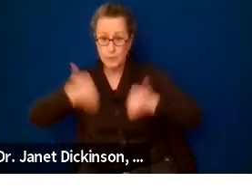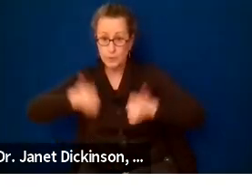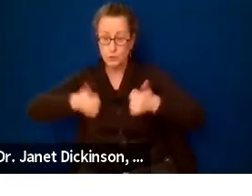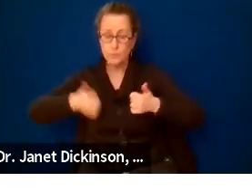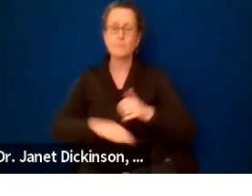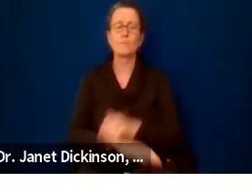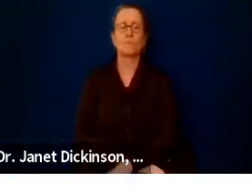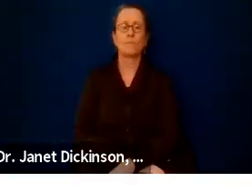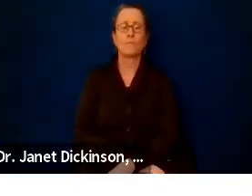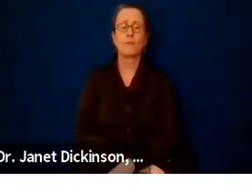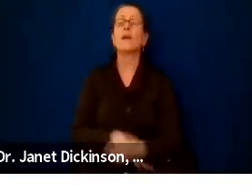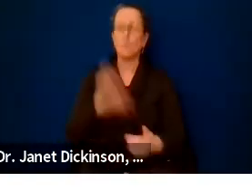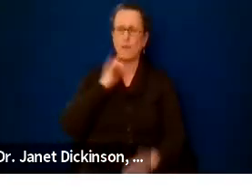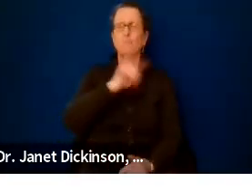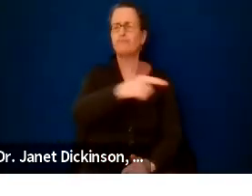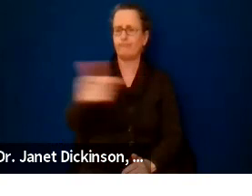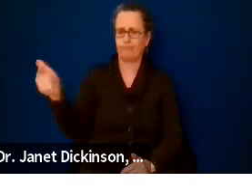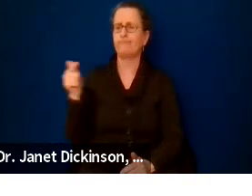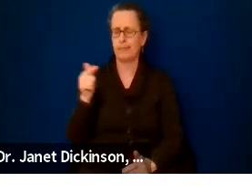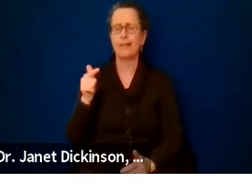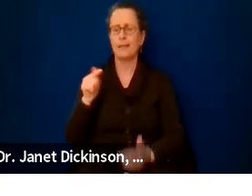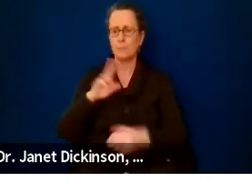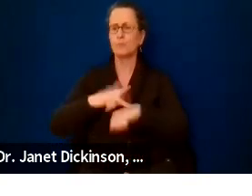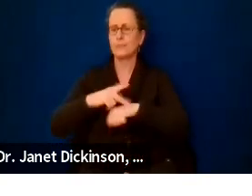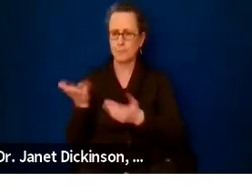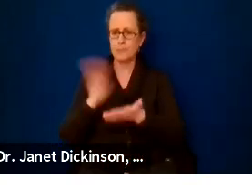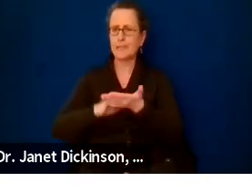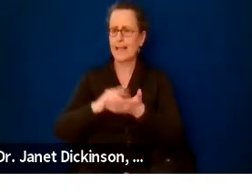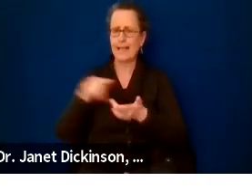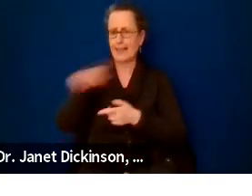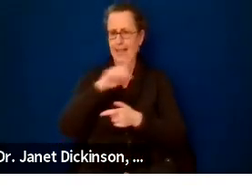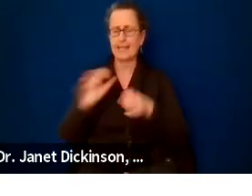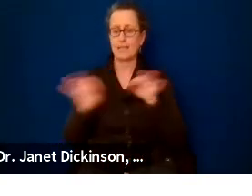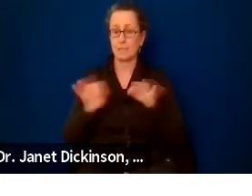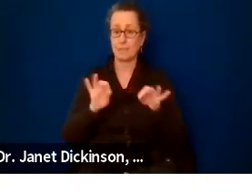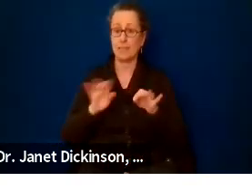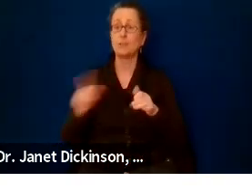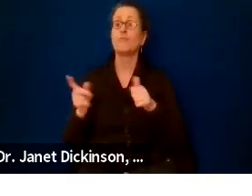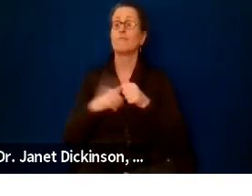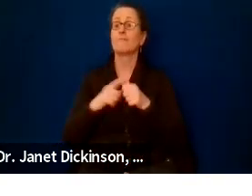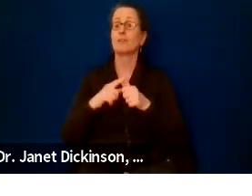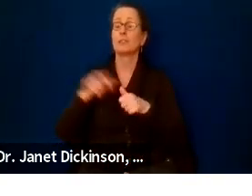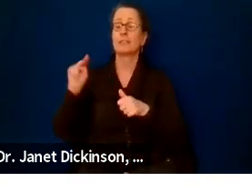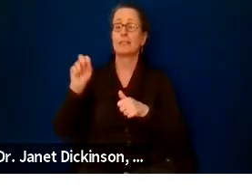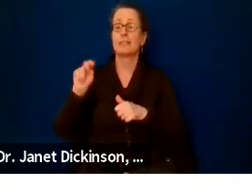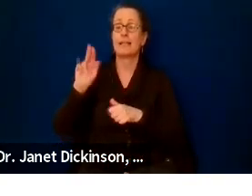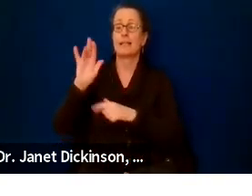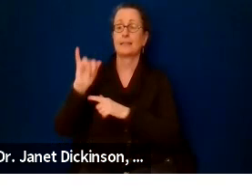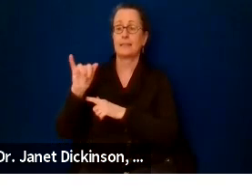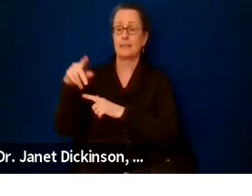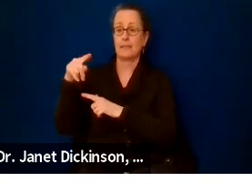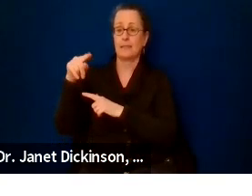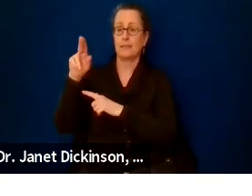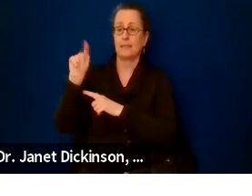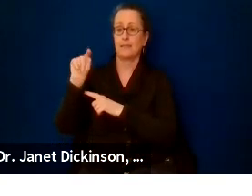don't we start with Nancy Putnam at Academy of Early Learning. We'll let you go first, Nancy, and why don't you tell us a little bit about how lunch will